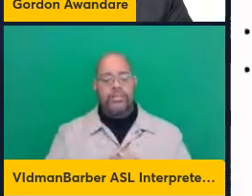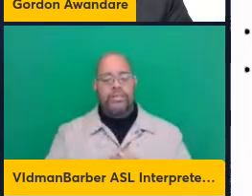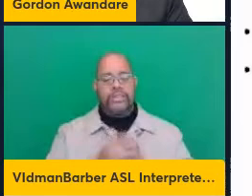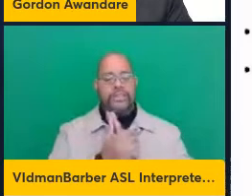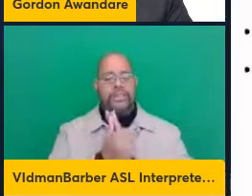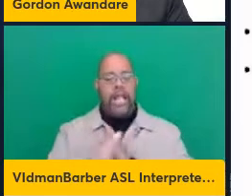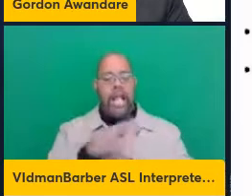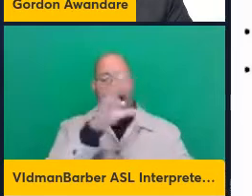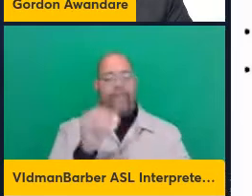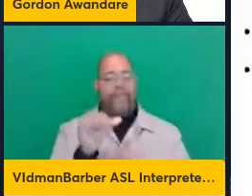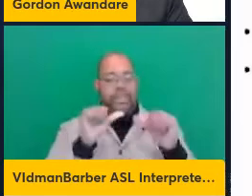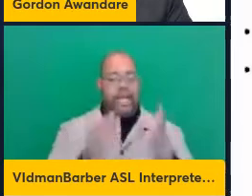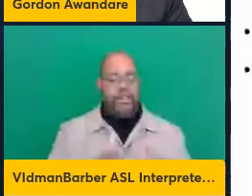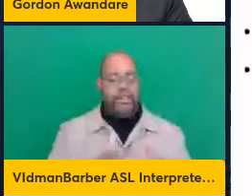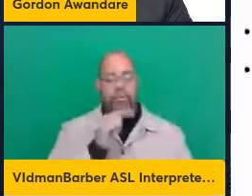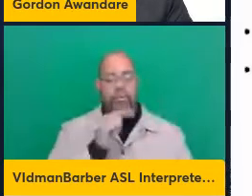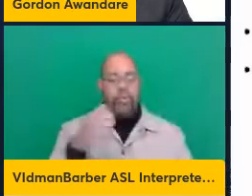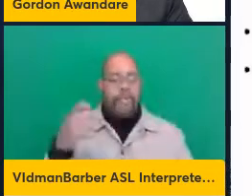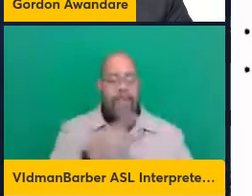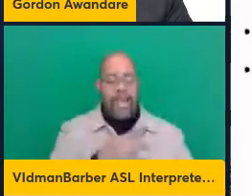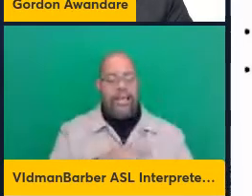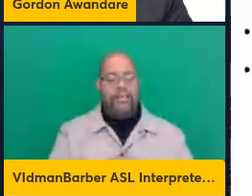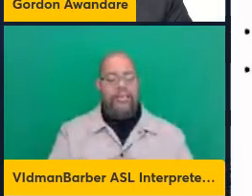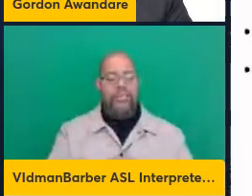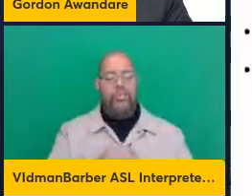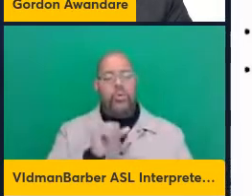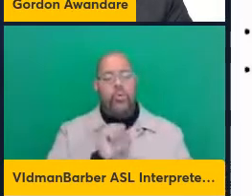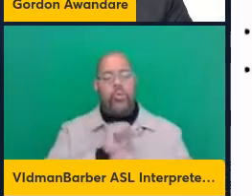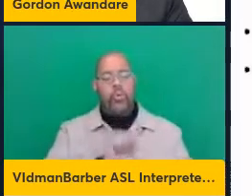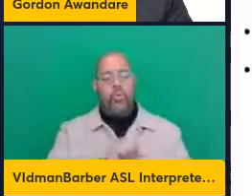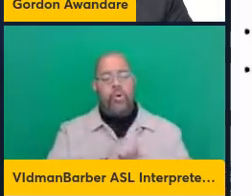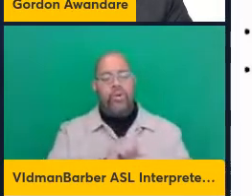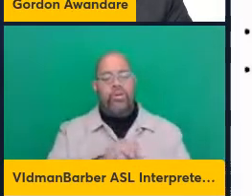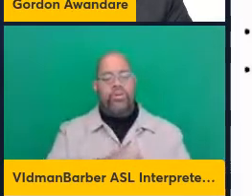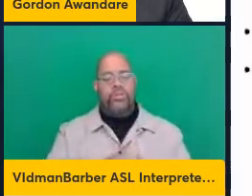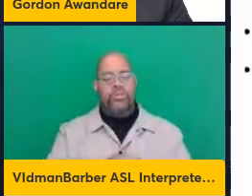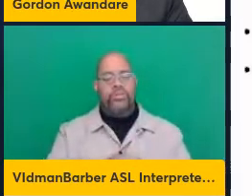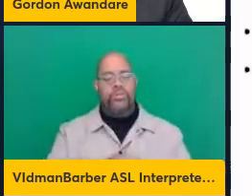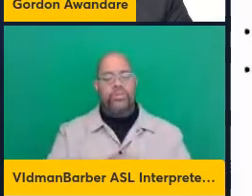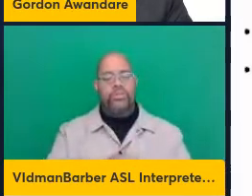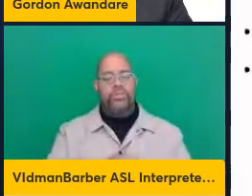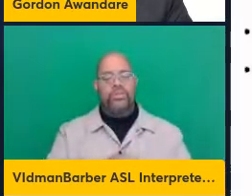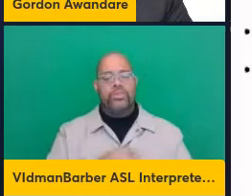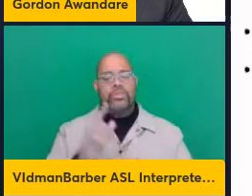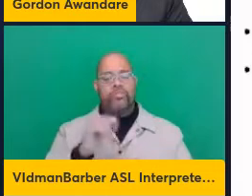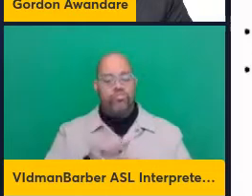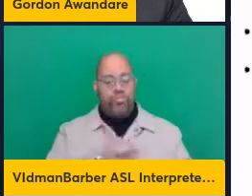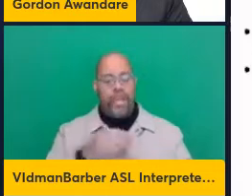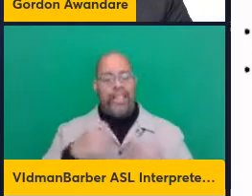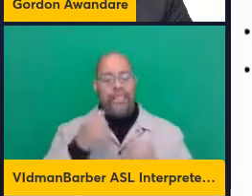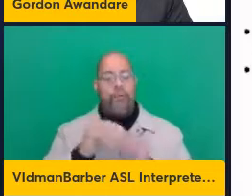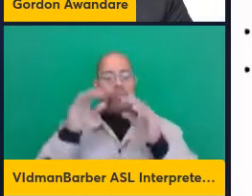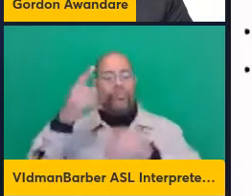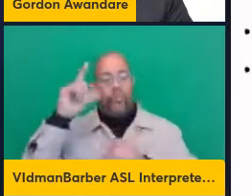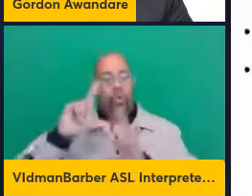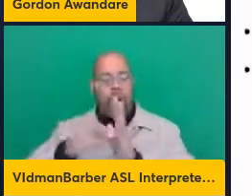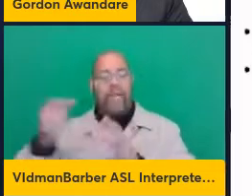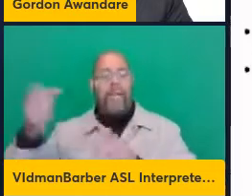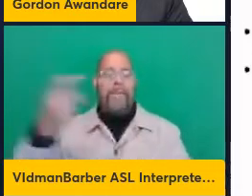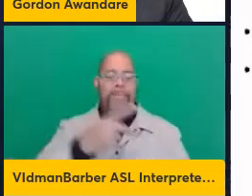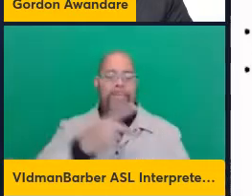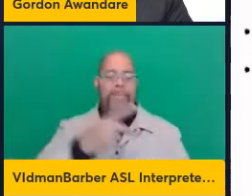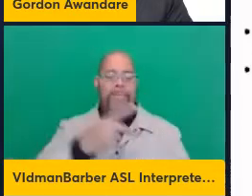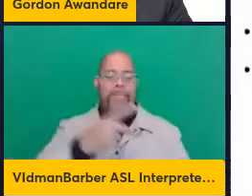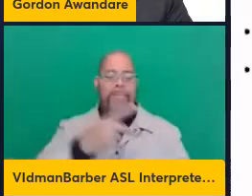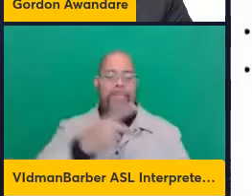talented African scientists who have come back to work at WACBIP, having trained and lived overseas for a while. And